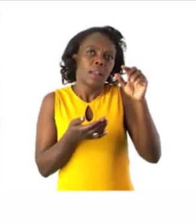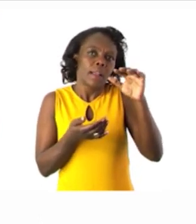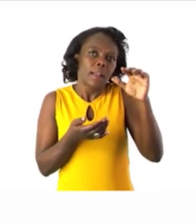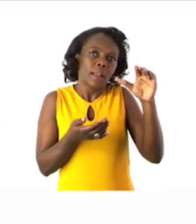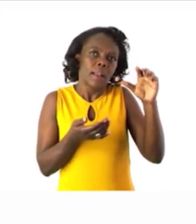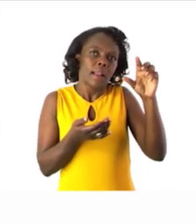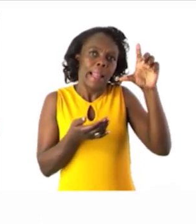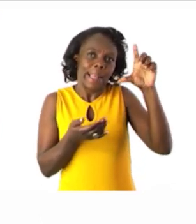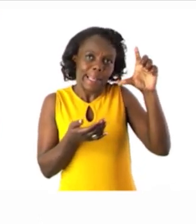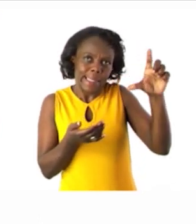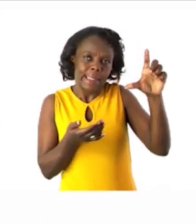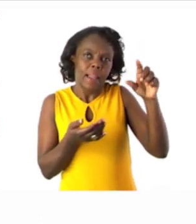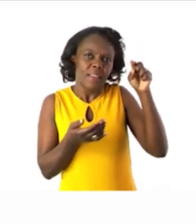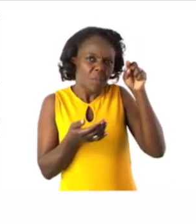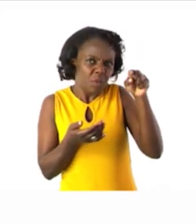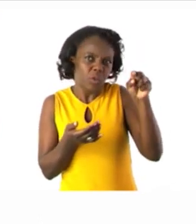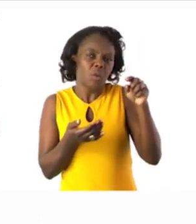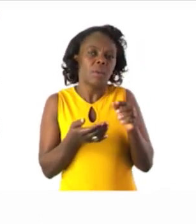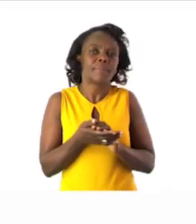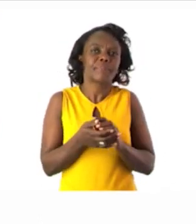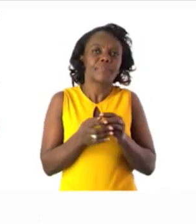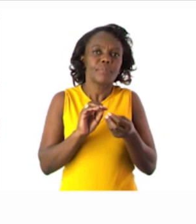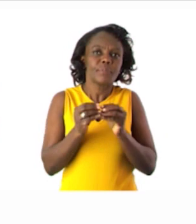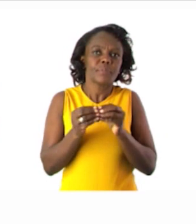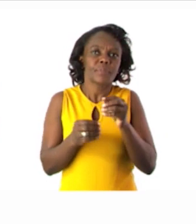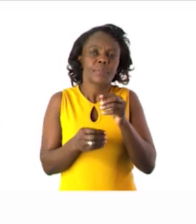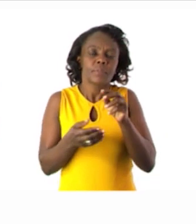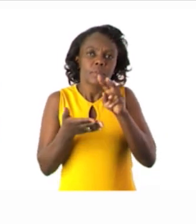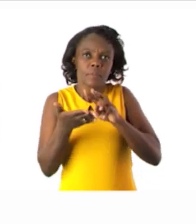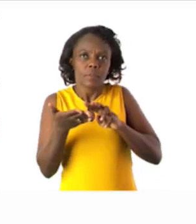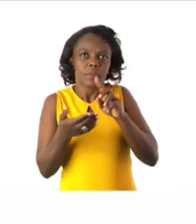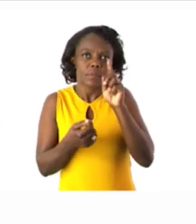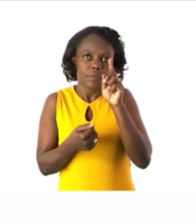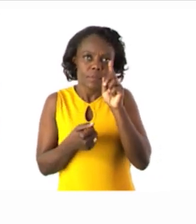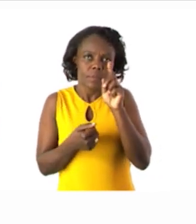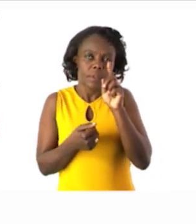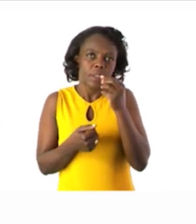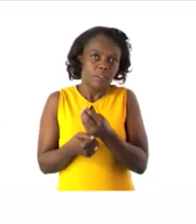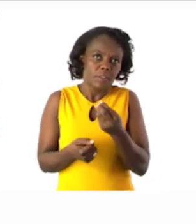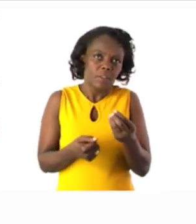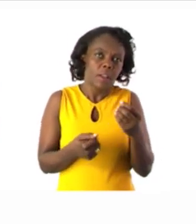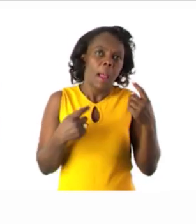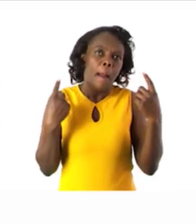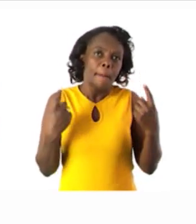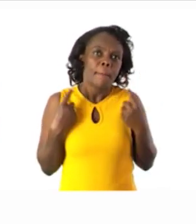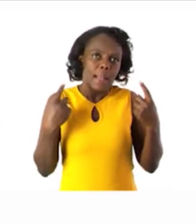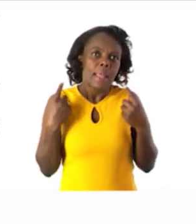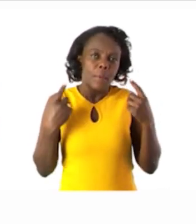full stop. Let us read number 1. The child is playing with his toys.